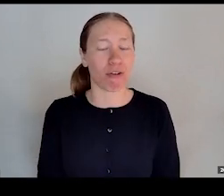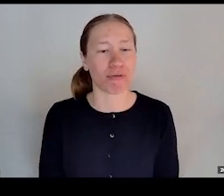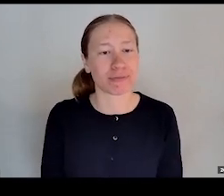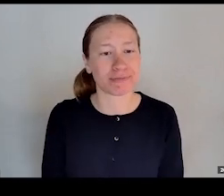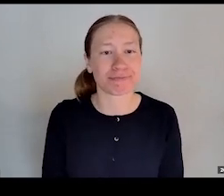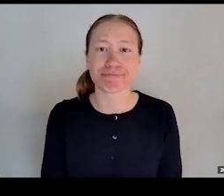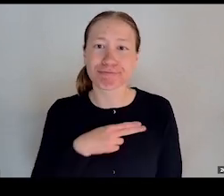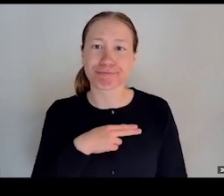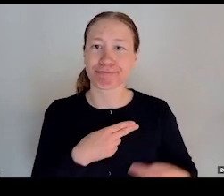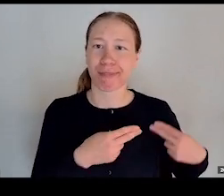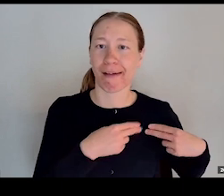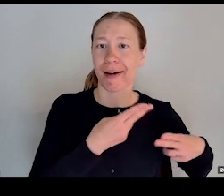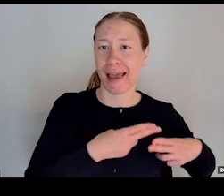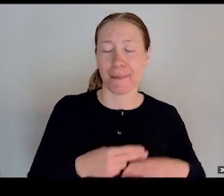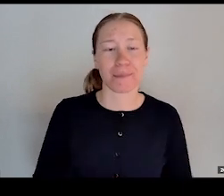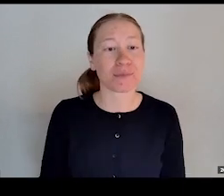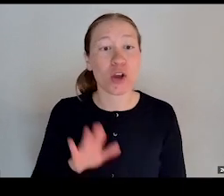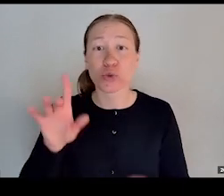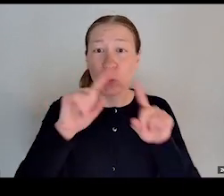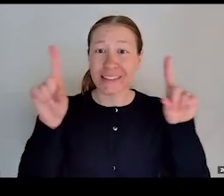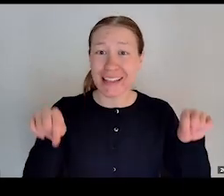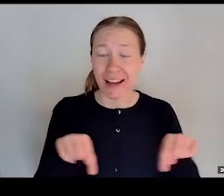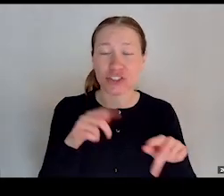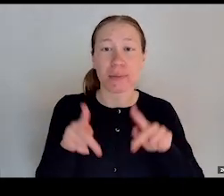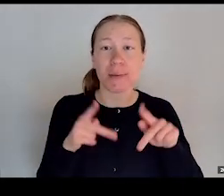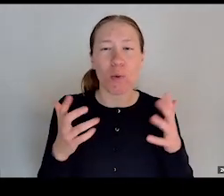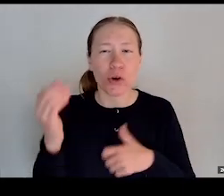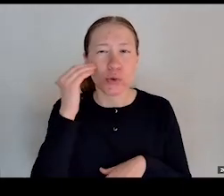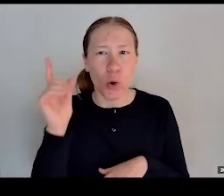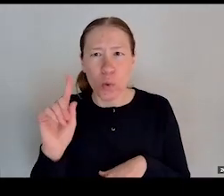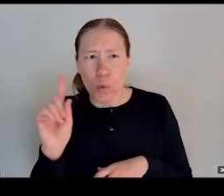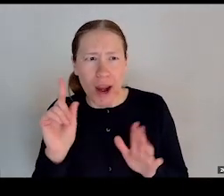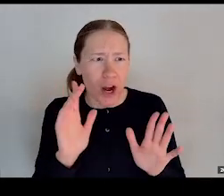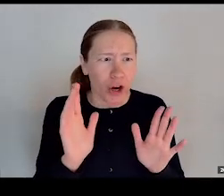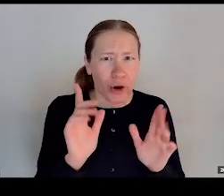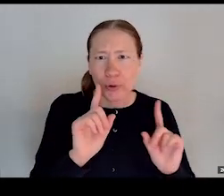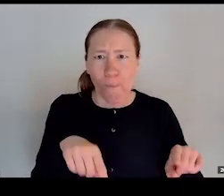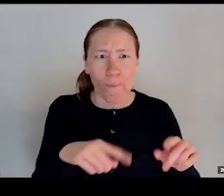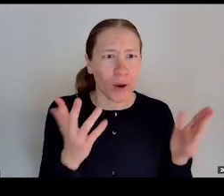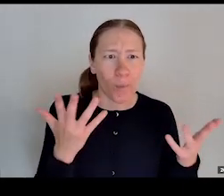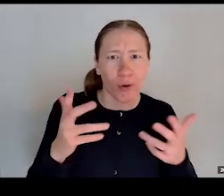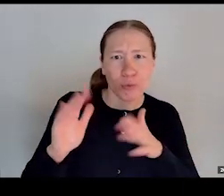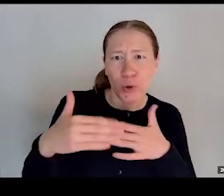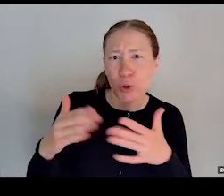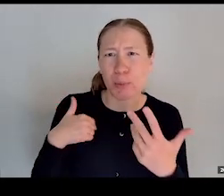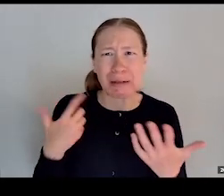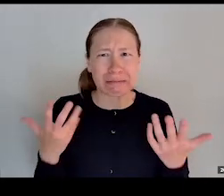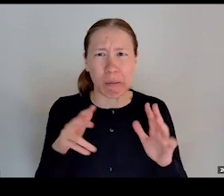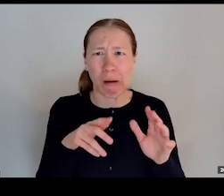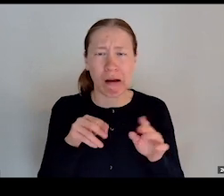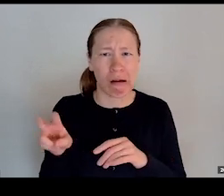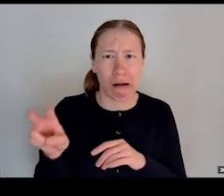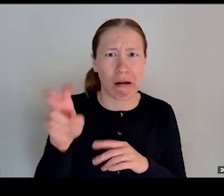Your signage, like I said, people are going to want to know where they're going, what room the event's in. They're not going to want to be scurrying around and looking for it. We want it to